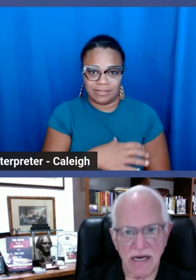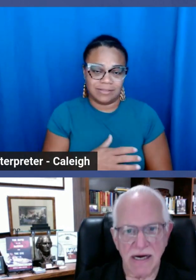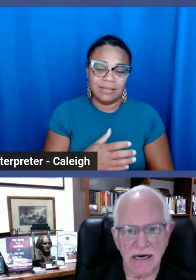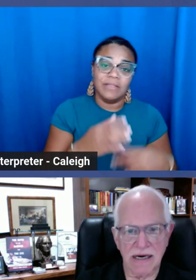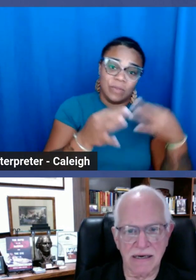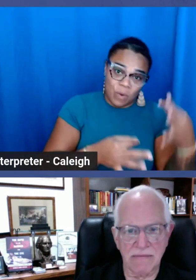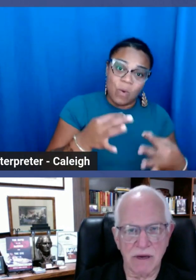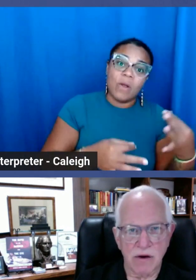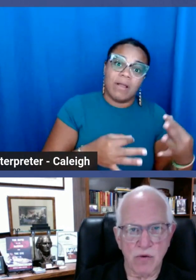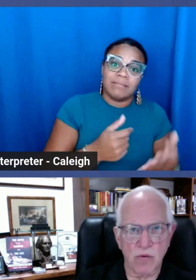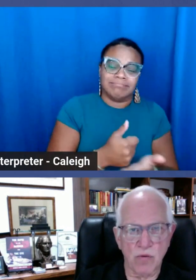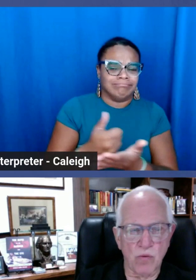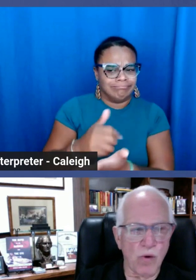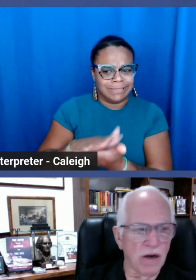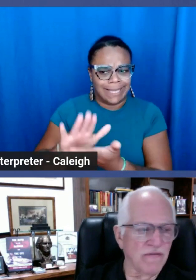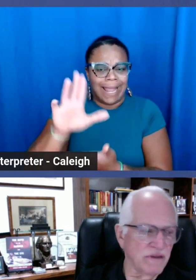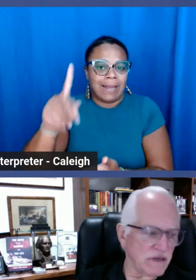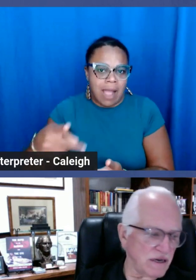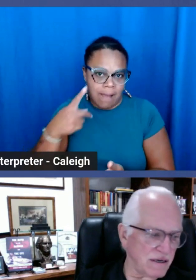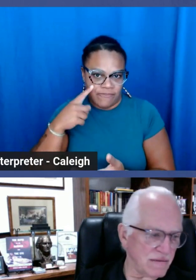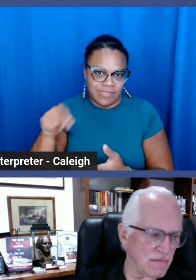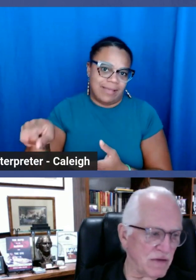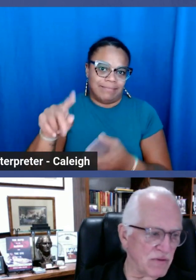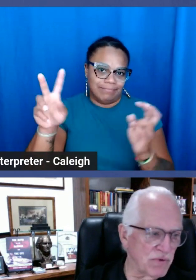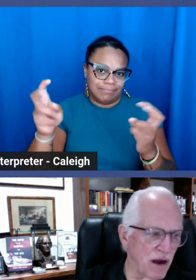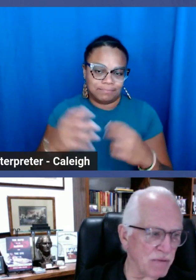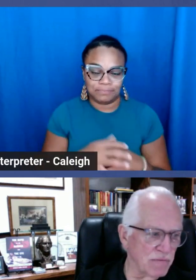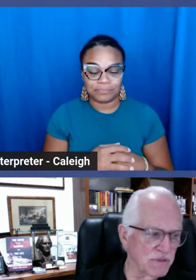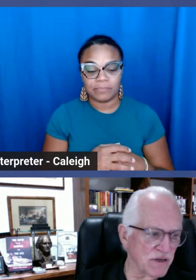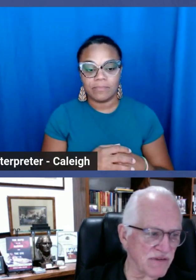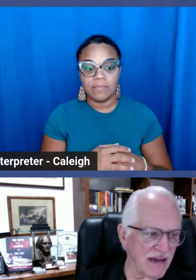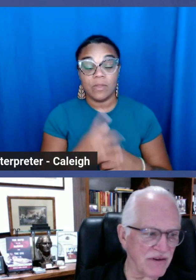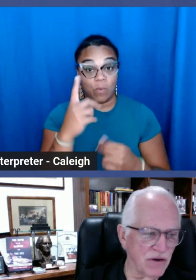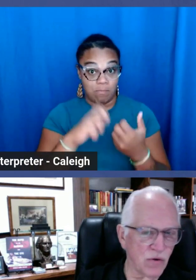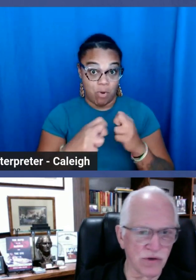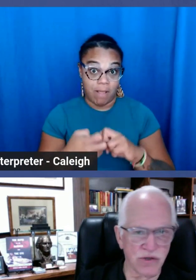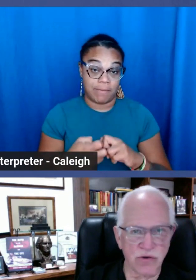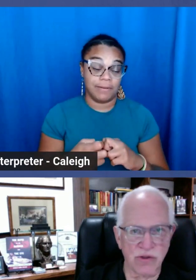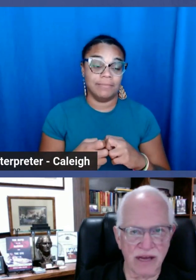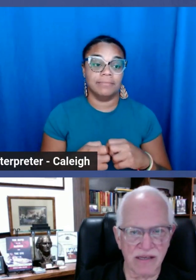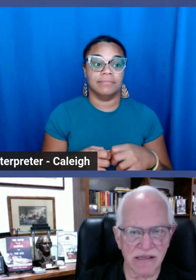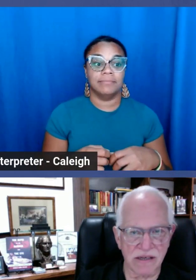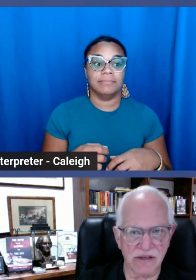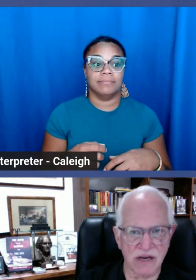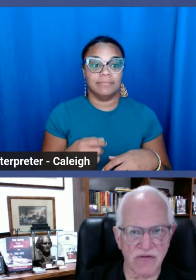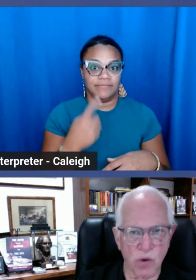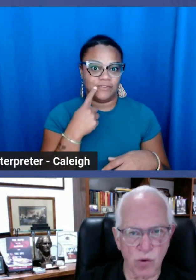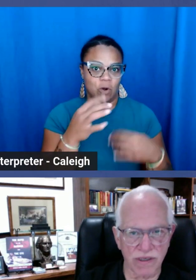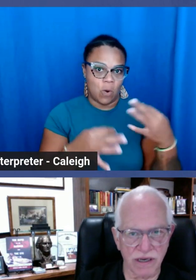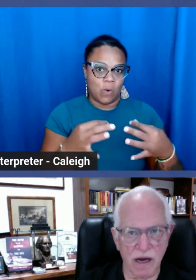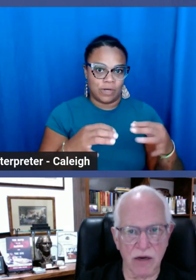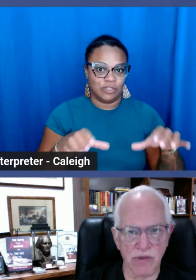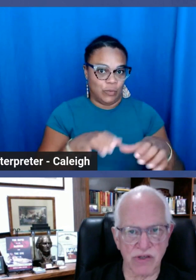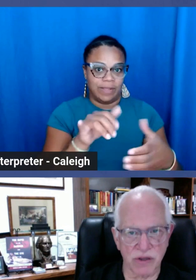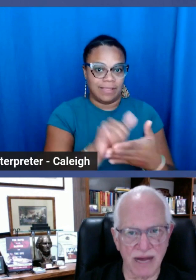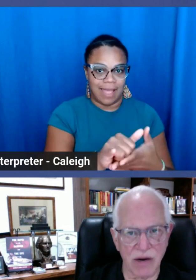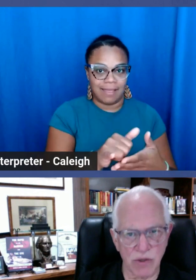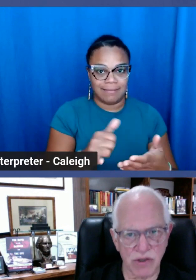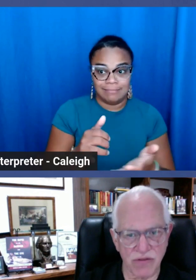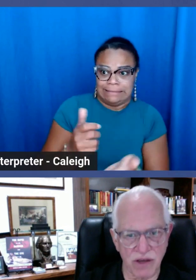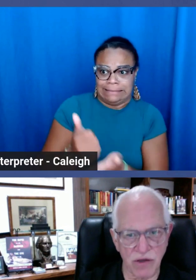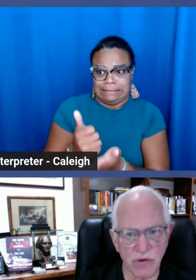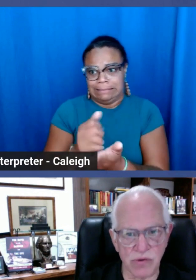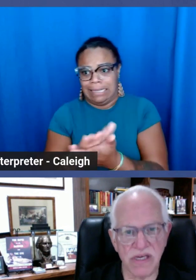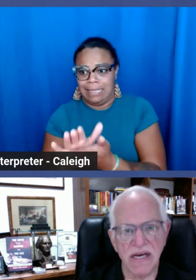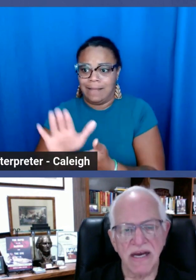Congress. One of the problems of having courts do that instead of holding Congress to the language